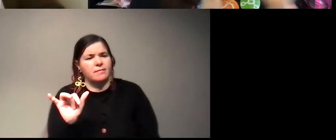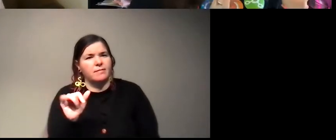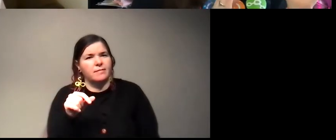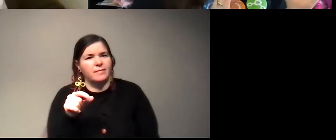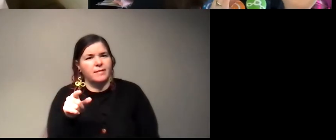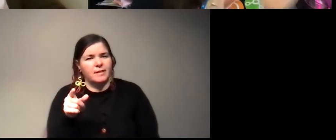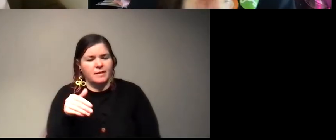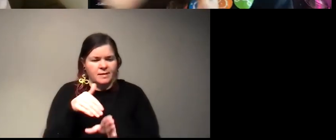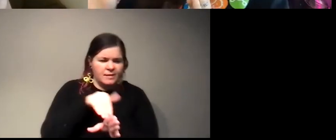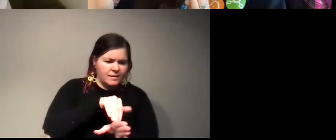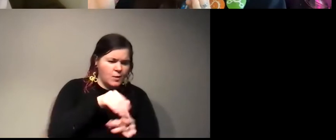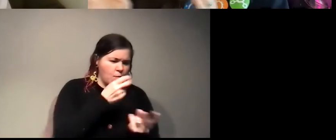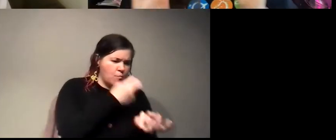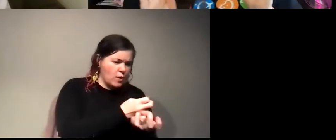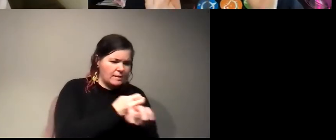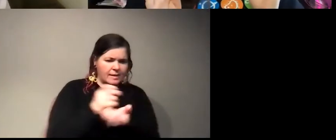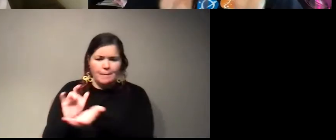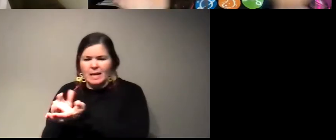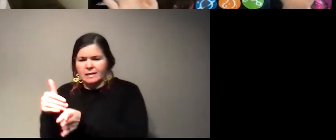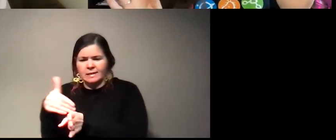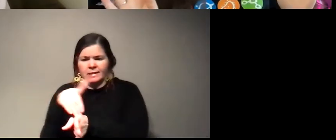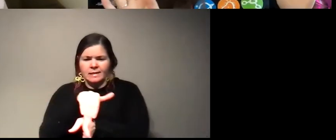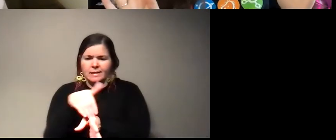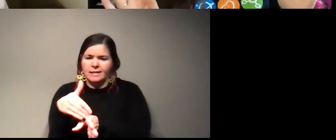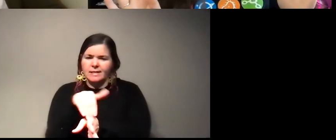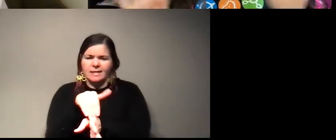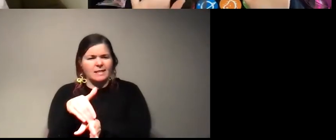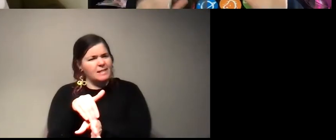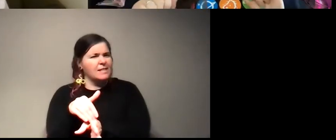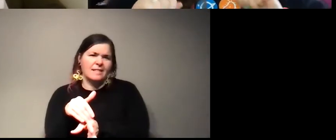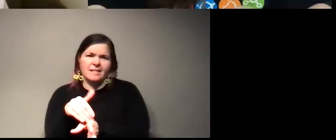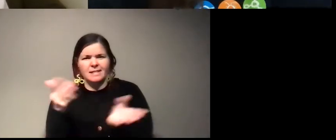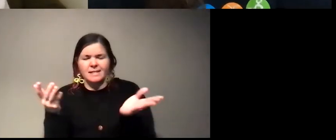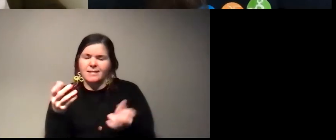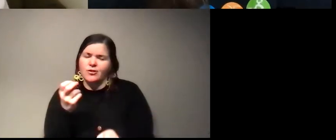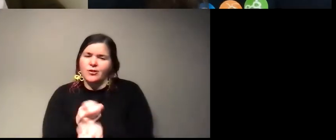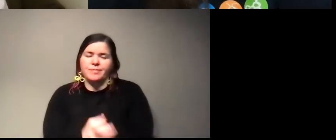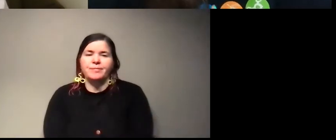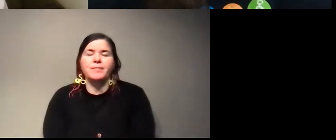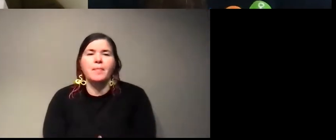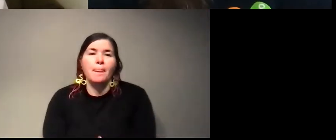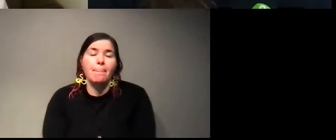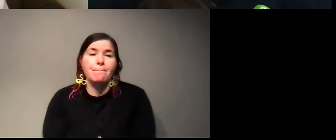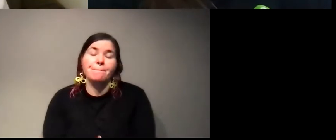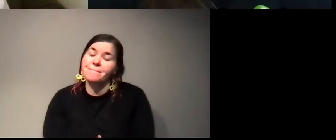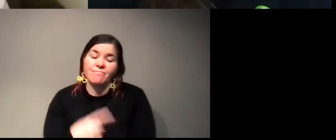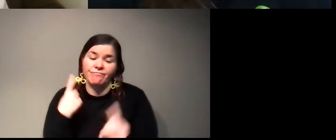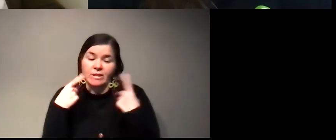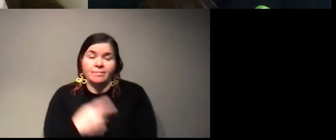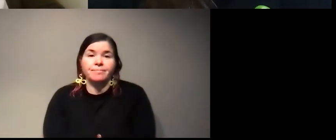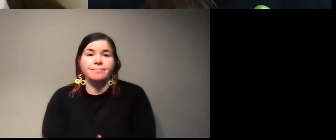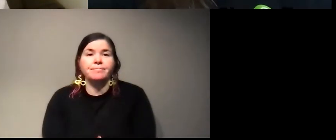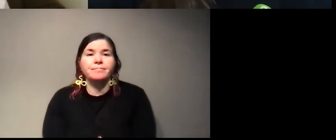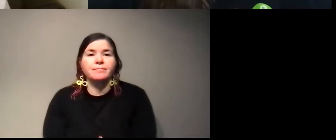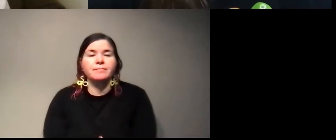line between poison and medicine. Yes. Like, Yes. it all comes down to dose, and it's wild. It is wild. This